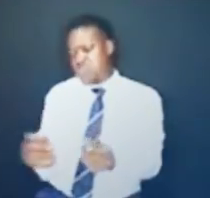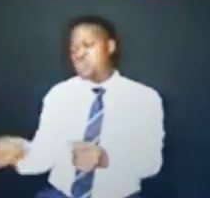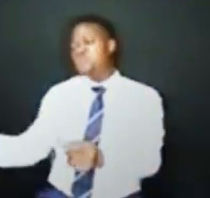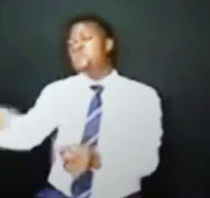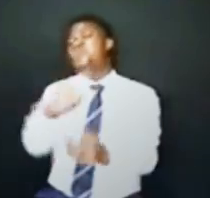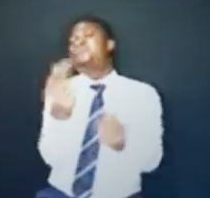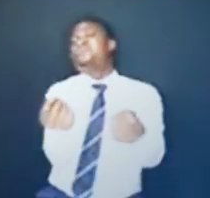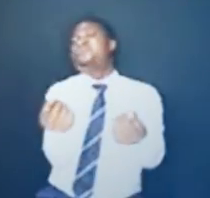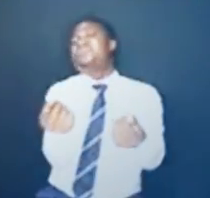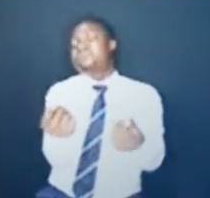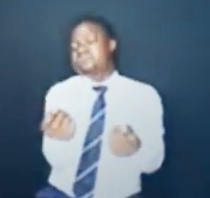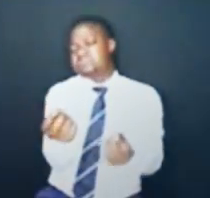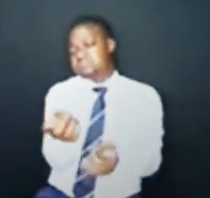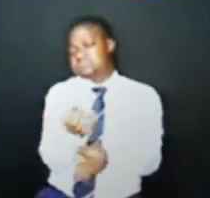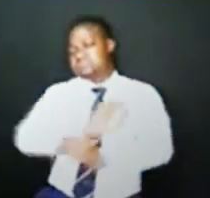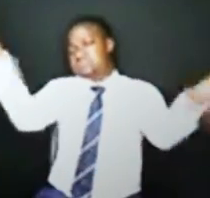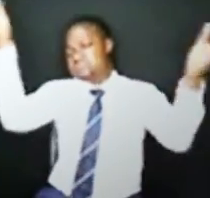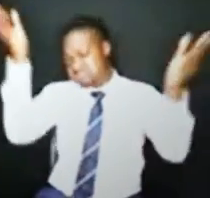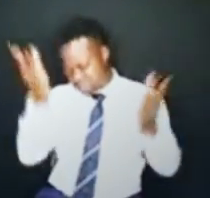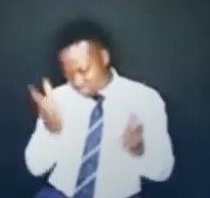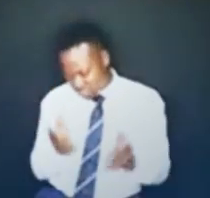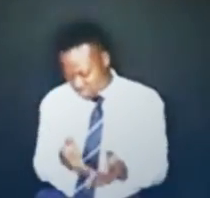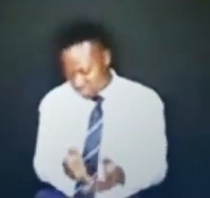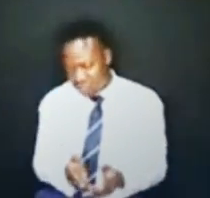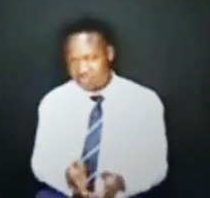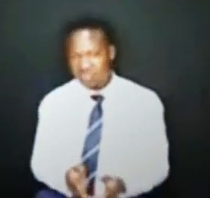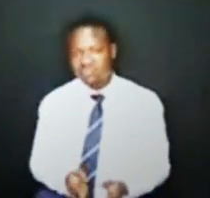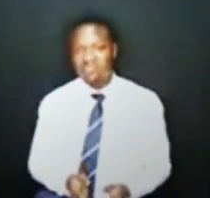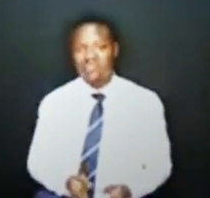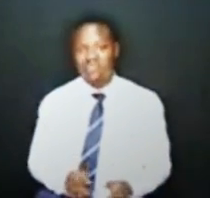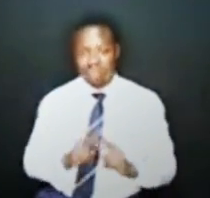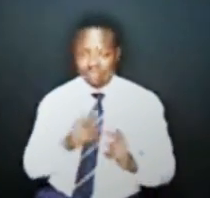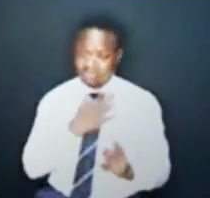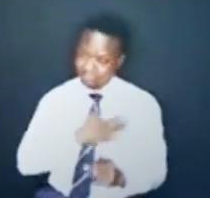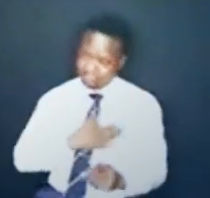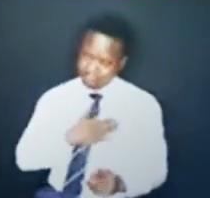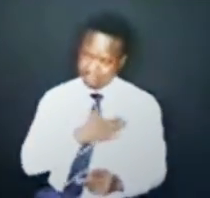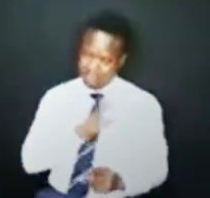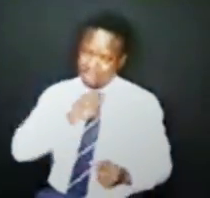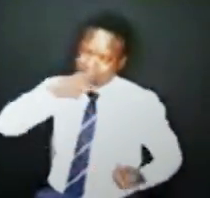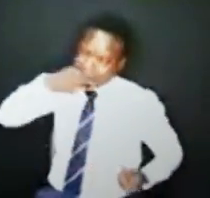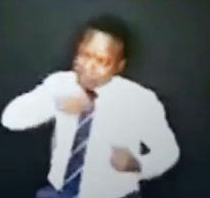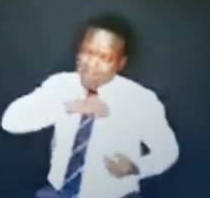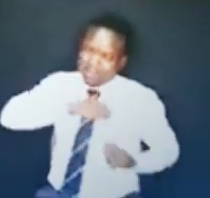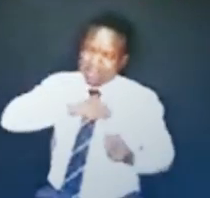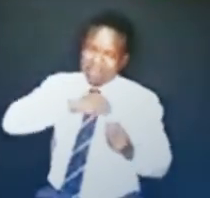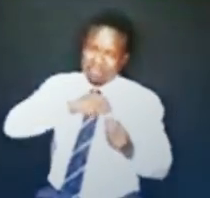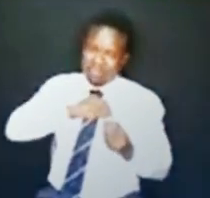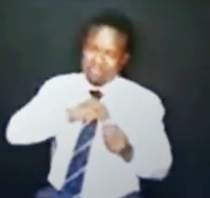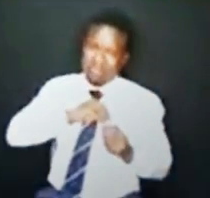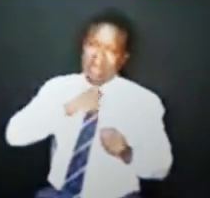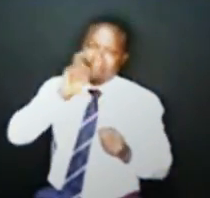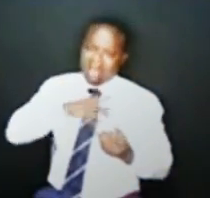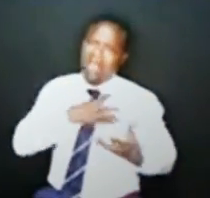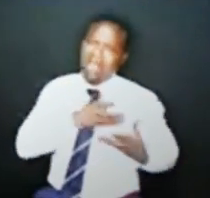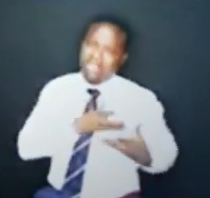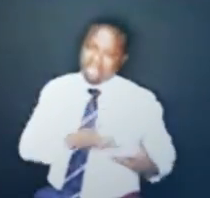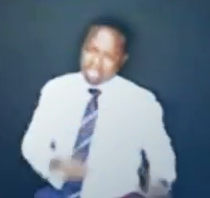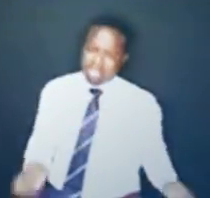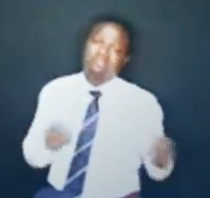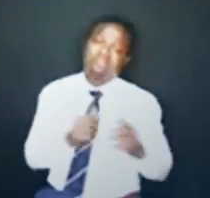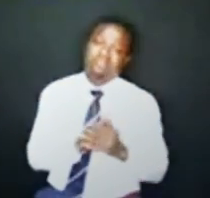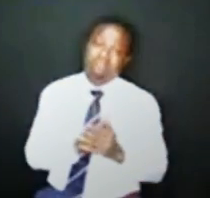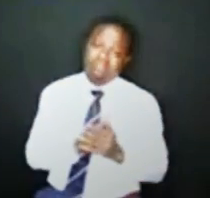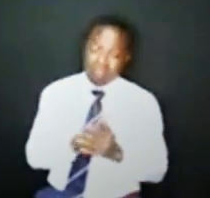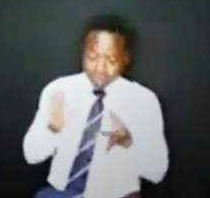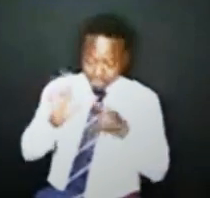betumi ayemedien. Please let go of the bitterness. Mr. O Jemunenko. Take this one into your spirit. Modi afa